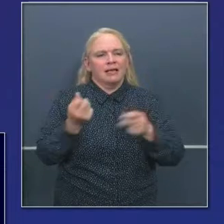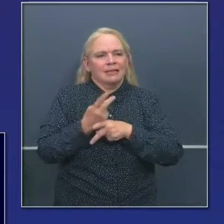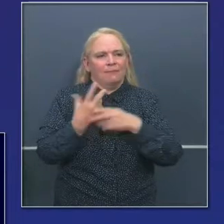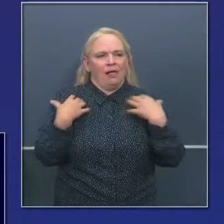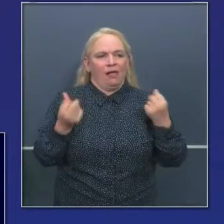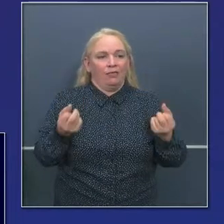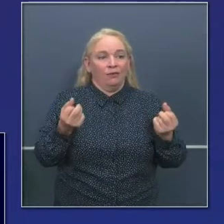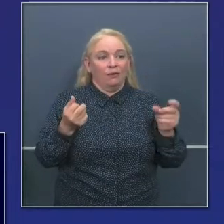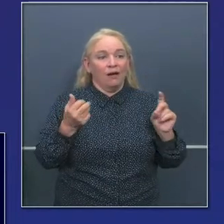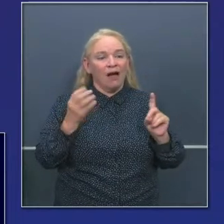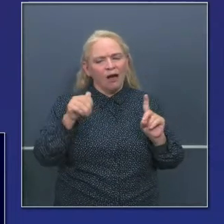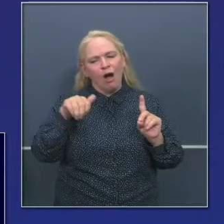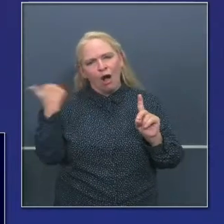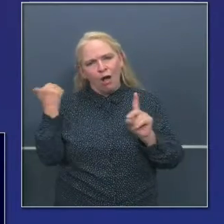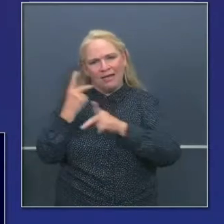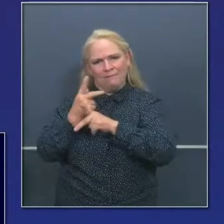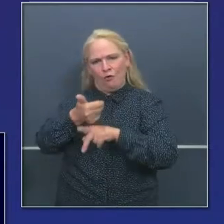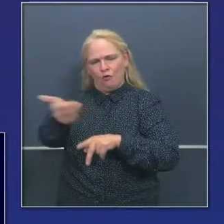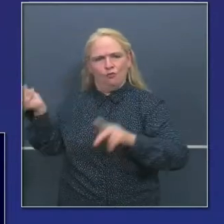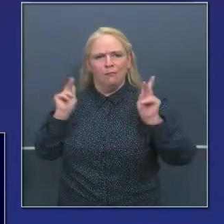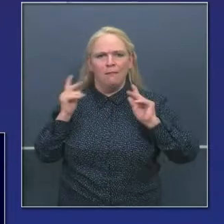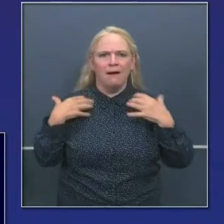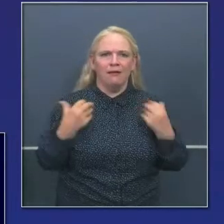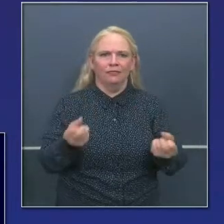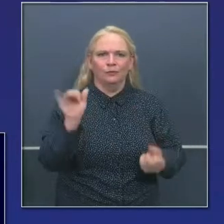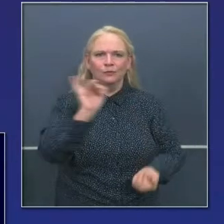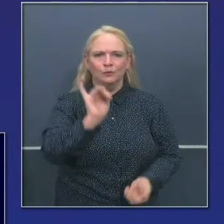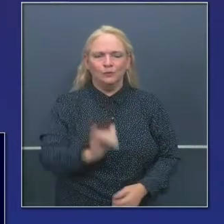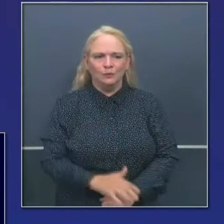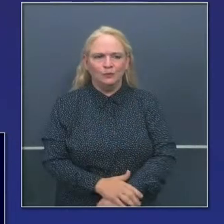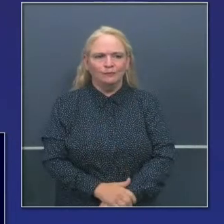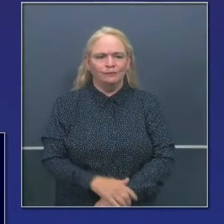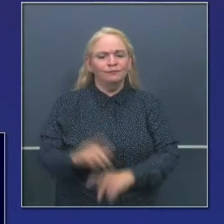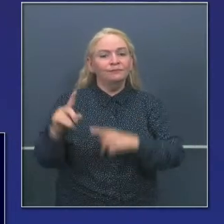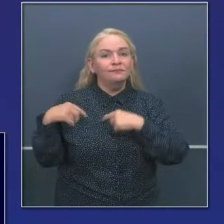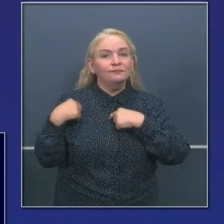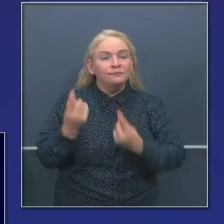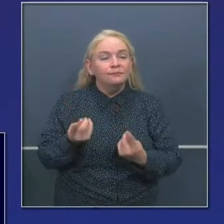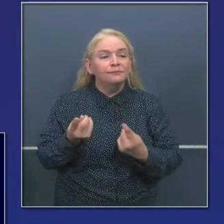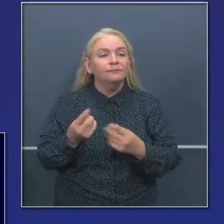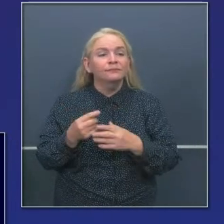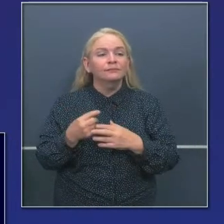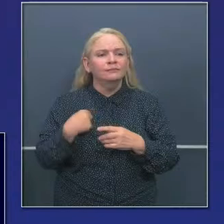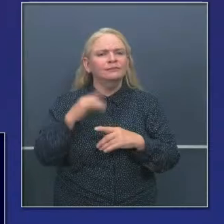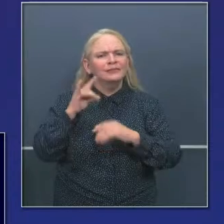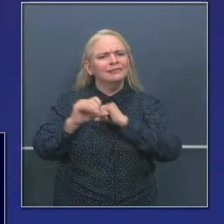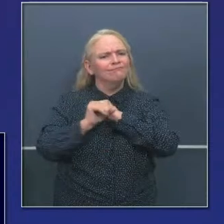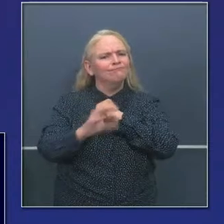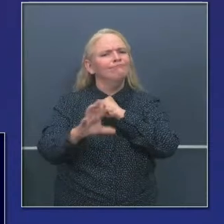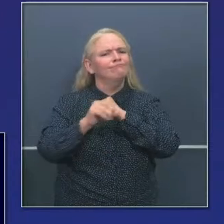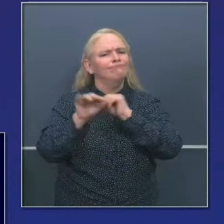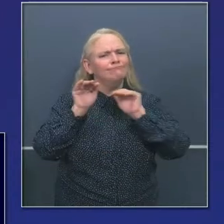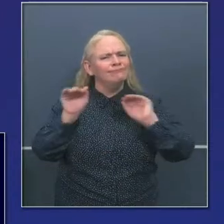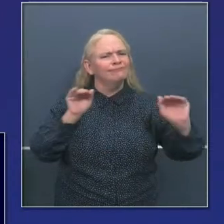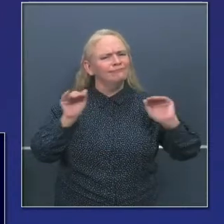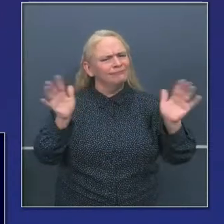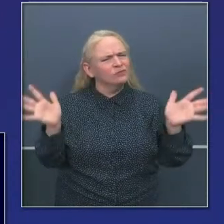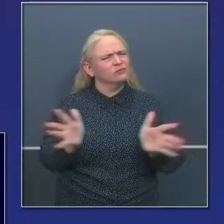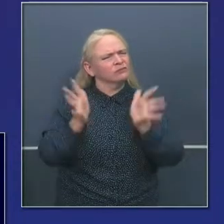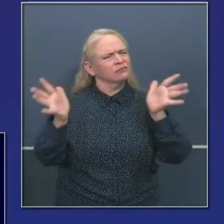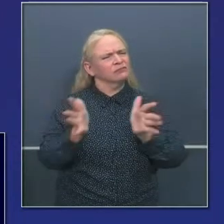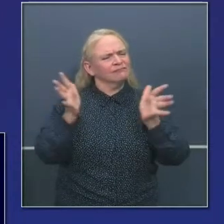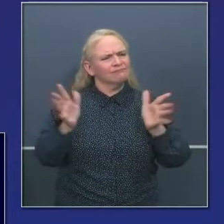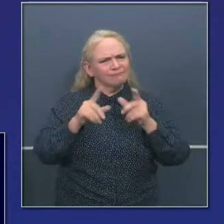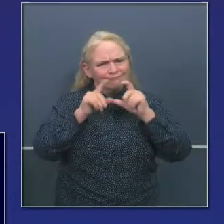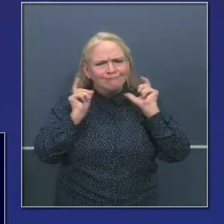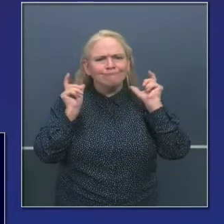and safer at the same time. For months now, we have been putting out PSAs, public awareness campaigns. Recently,